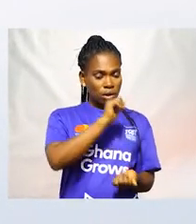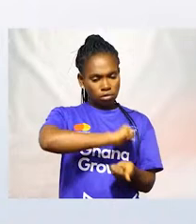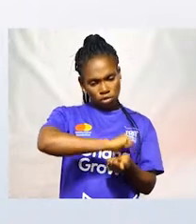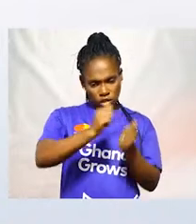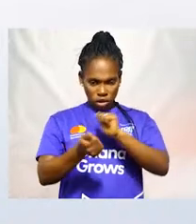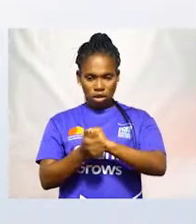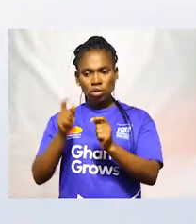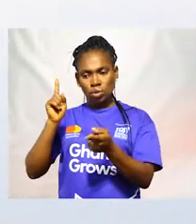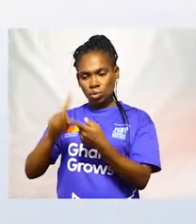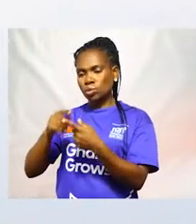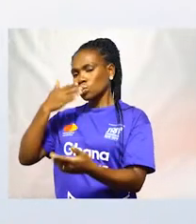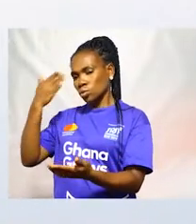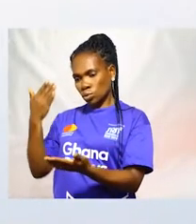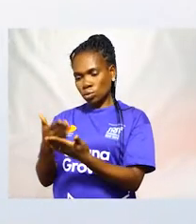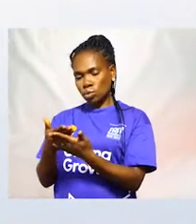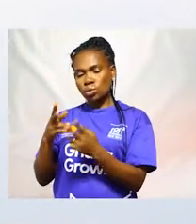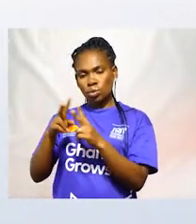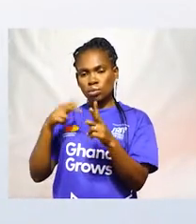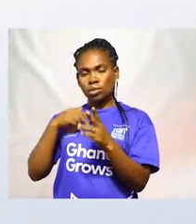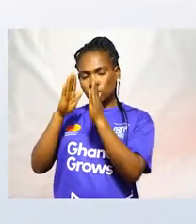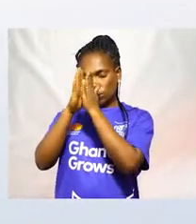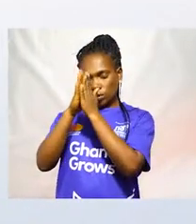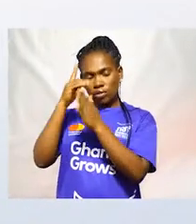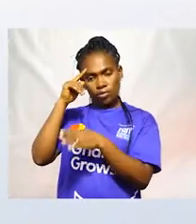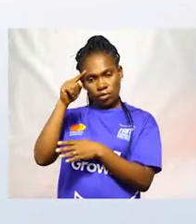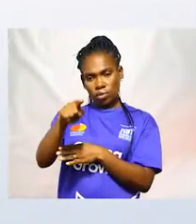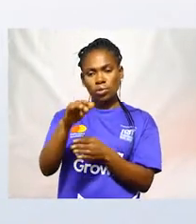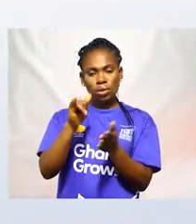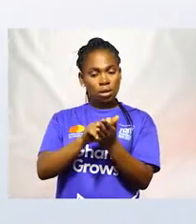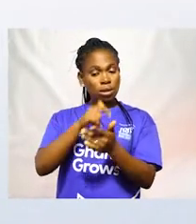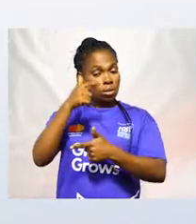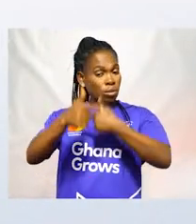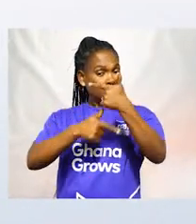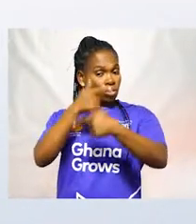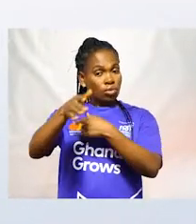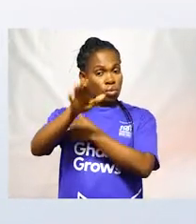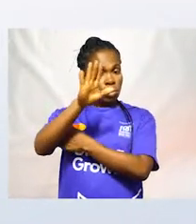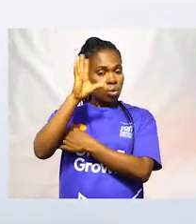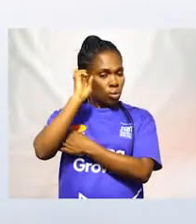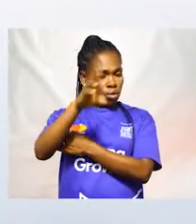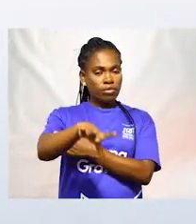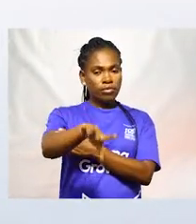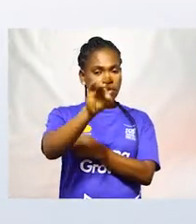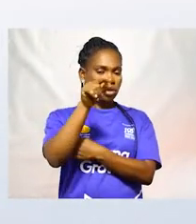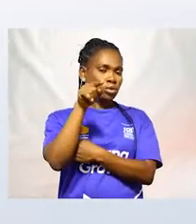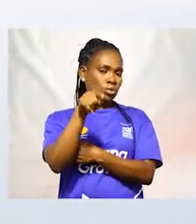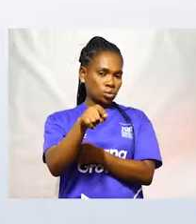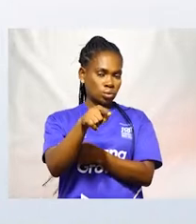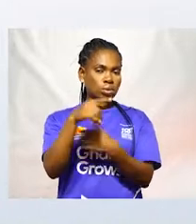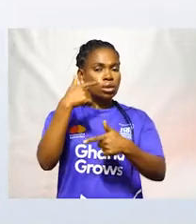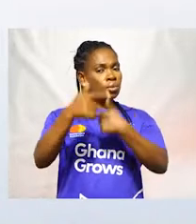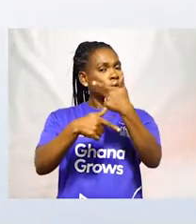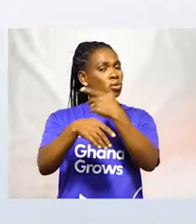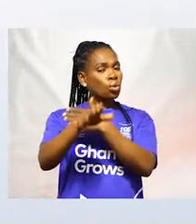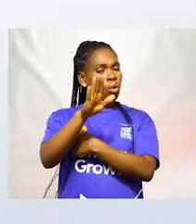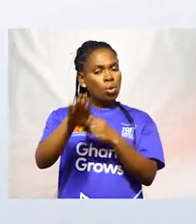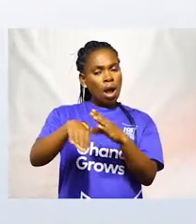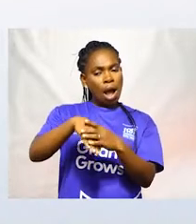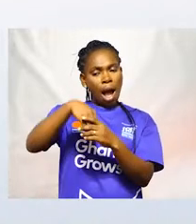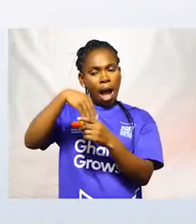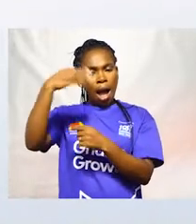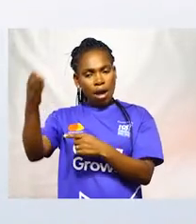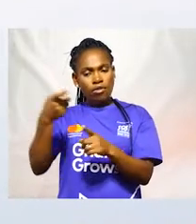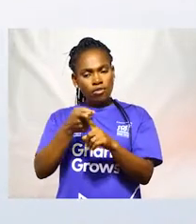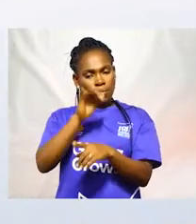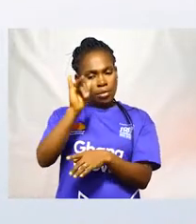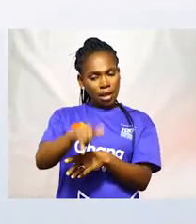for good. And so I pray for you that the grace of God locate you and that the grace of God will bring you out of that horrible pit.